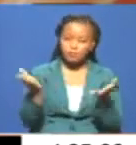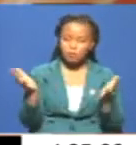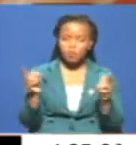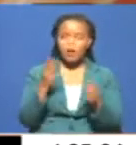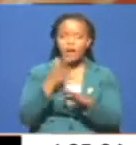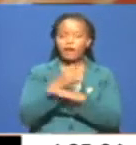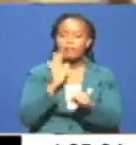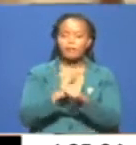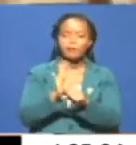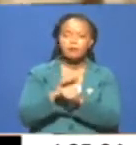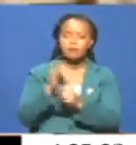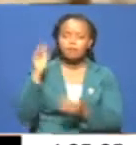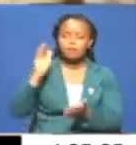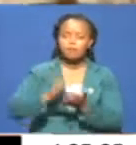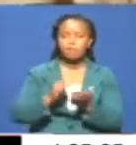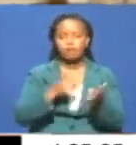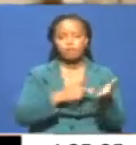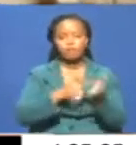prices.